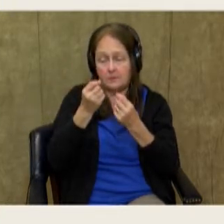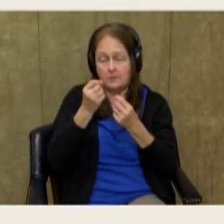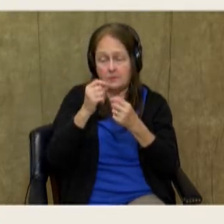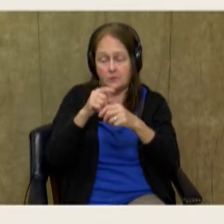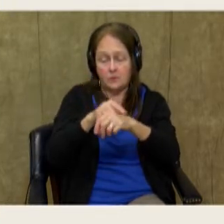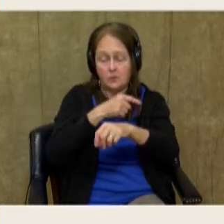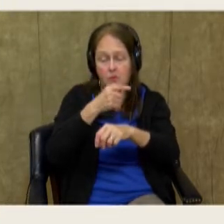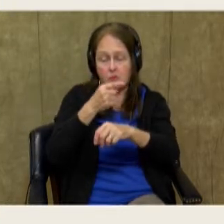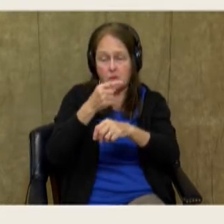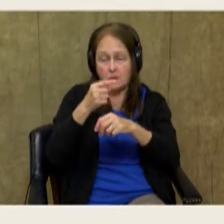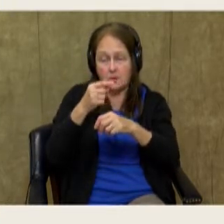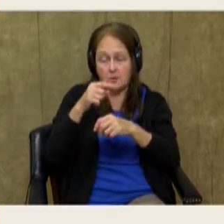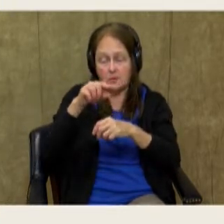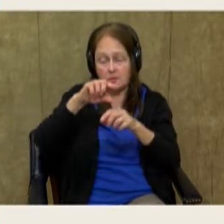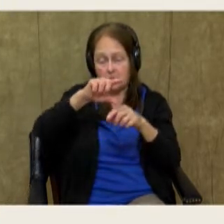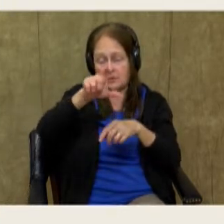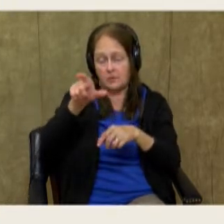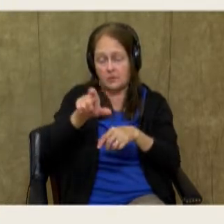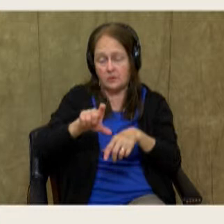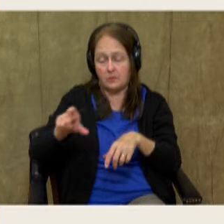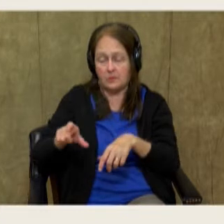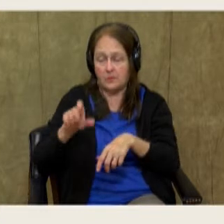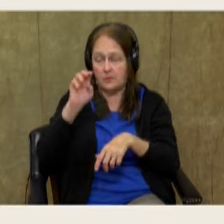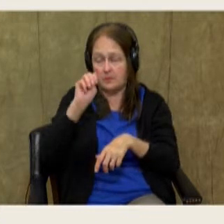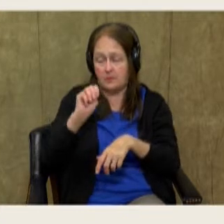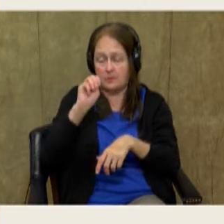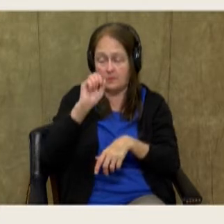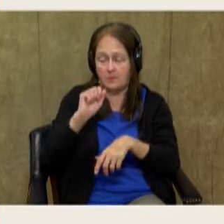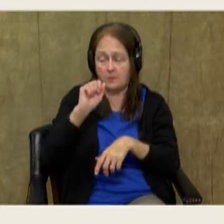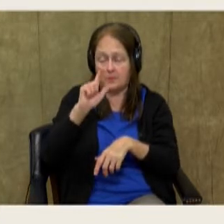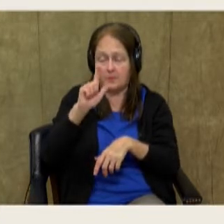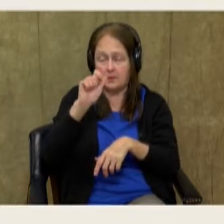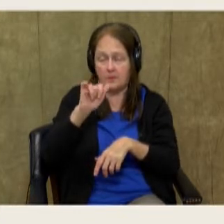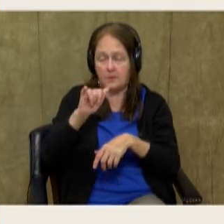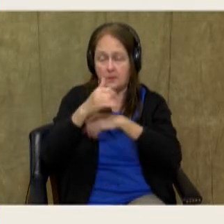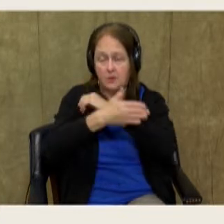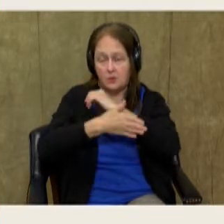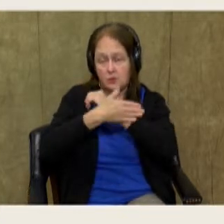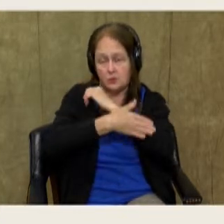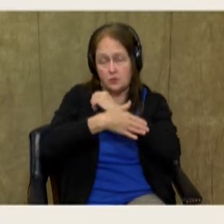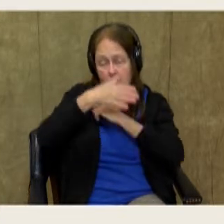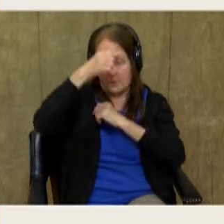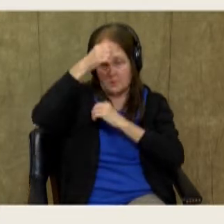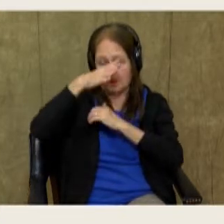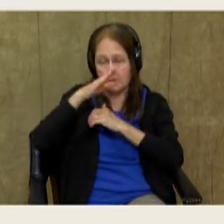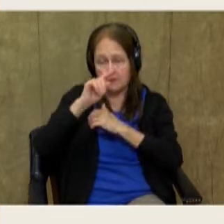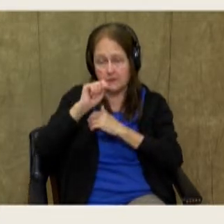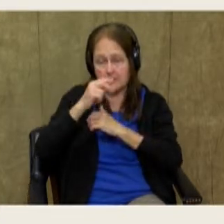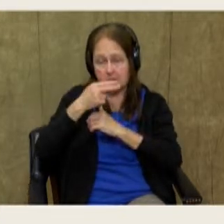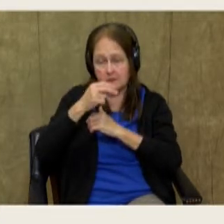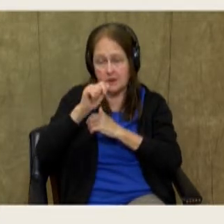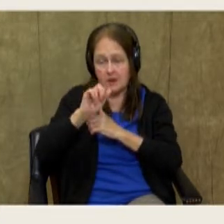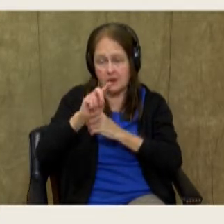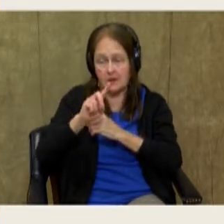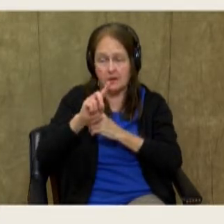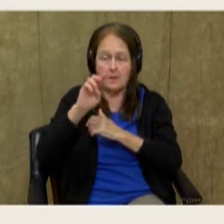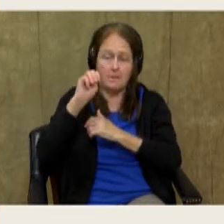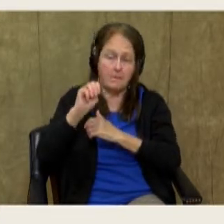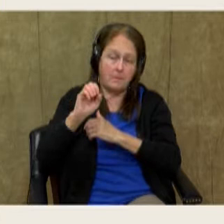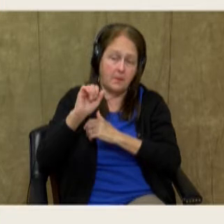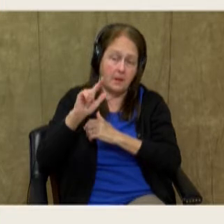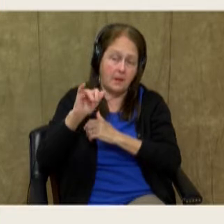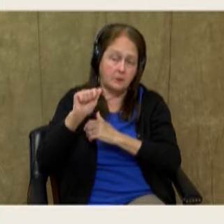that long peninsula. That's called the Malay Peninsula. It's got the countries of Myanmar, Thailand, and Malaysia on